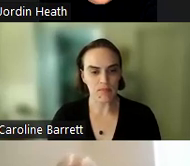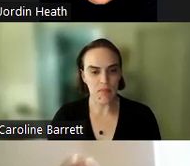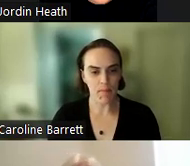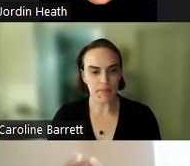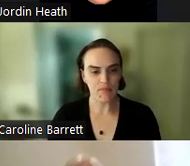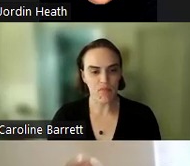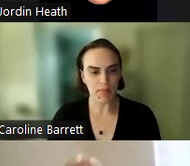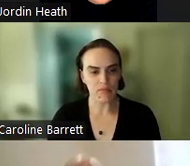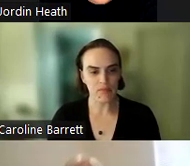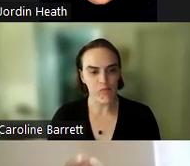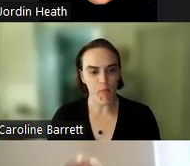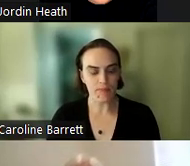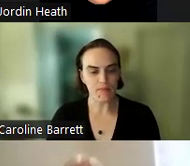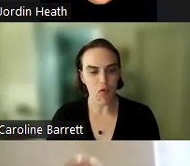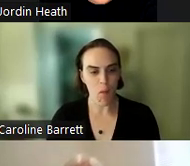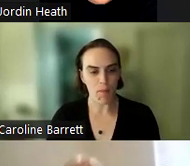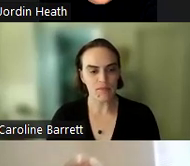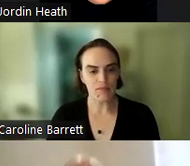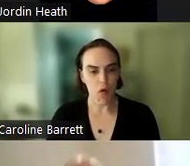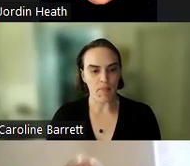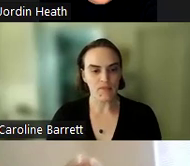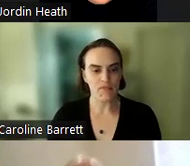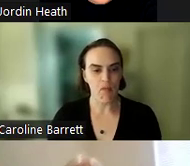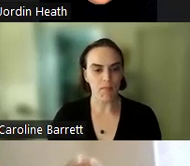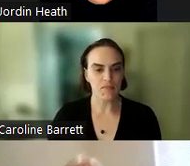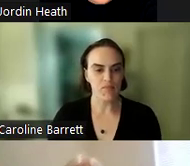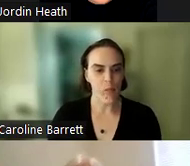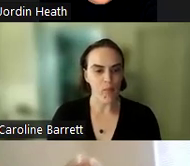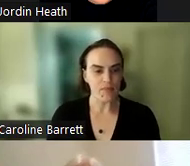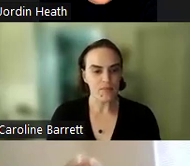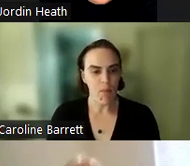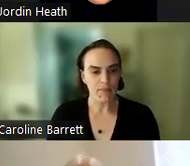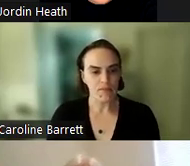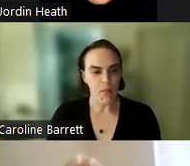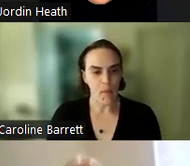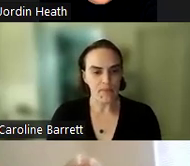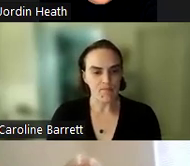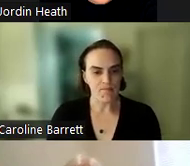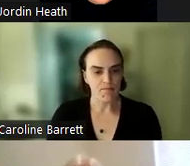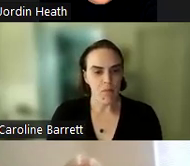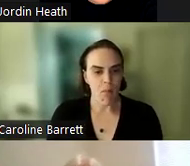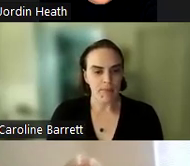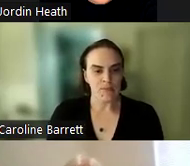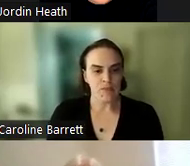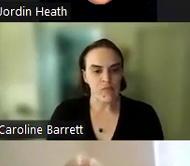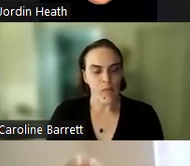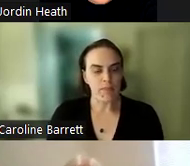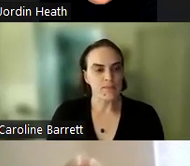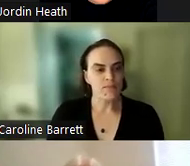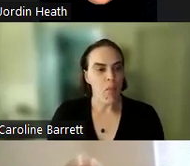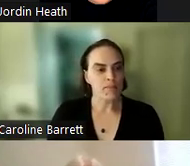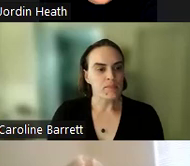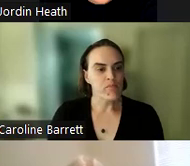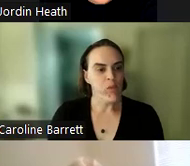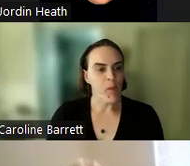Next slide, please. So I'll give just a quick primer. I know a lot of this information is going to be familiar to all of you, given your participation